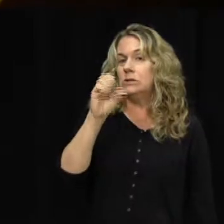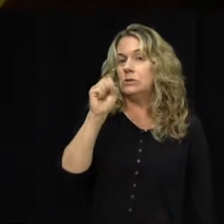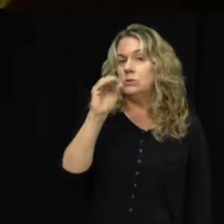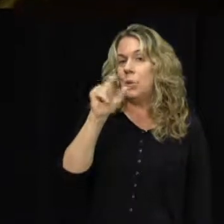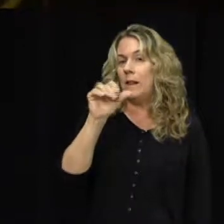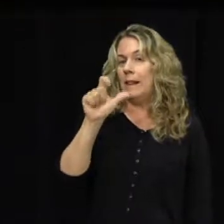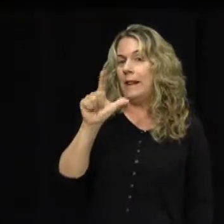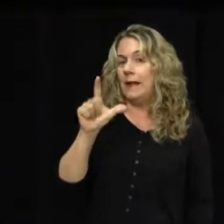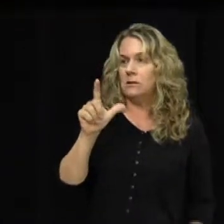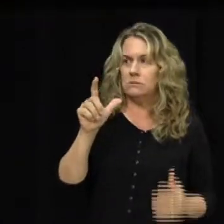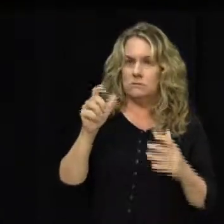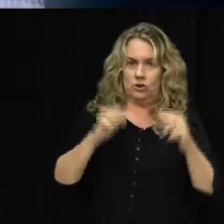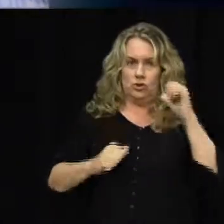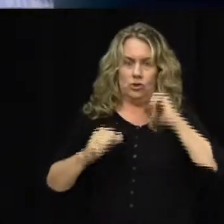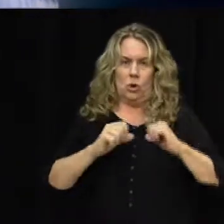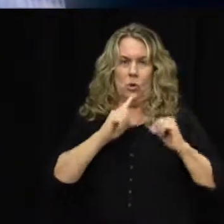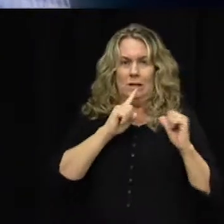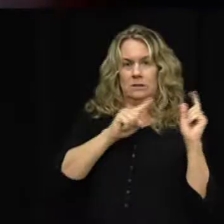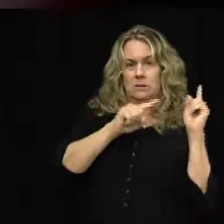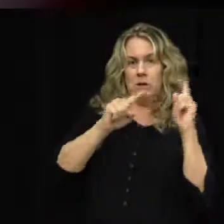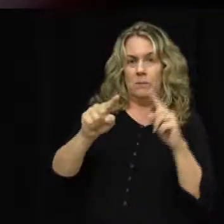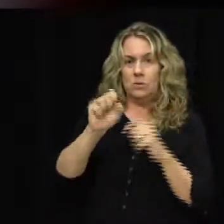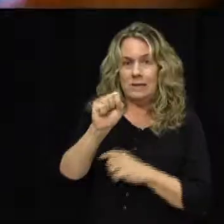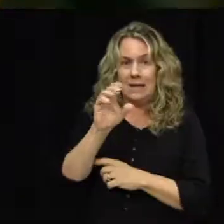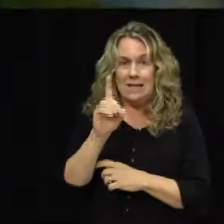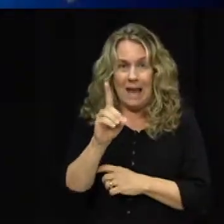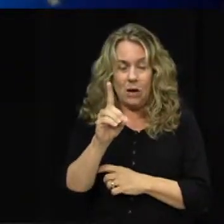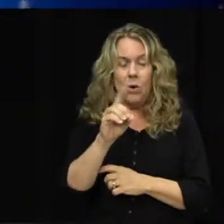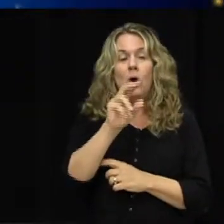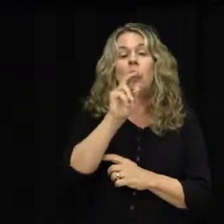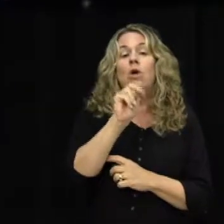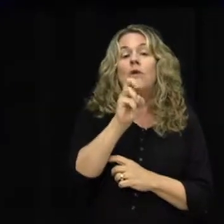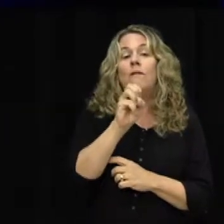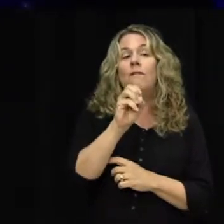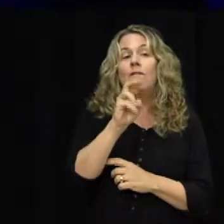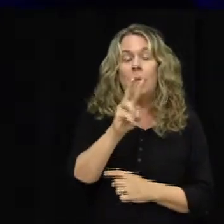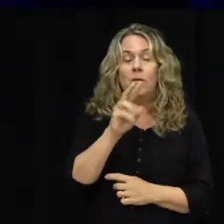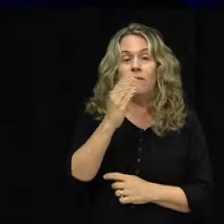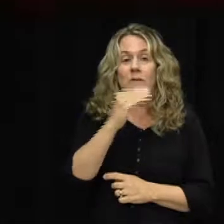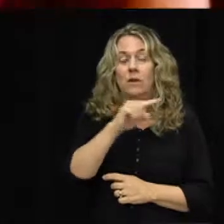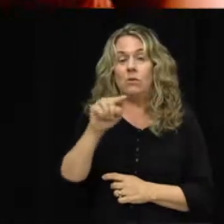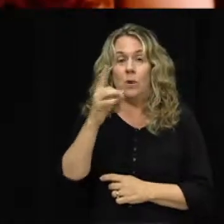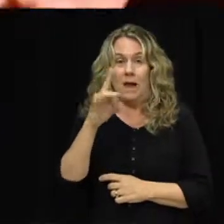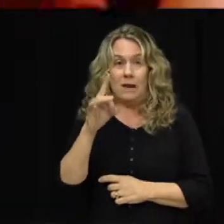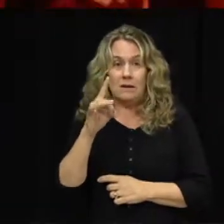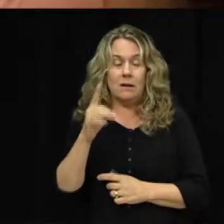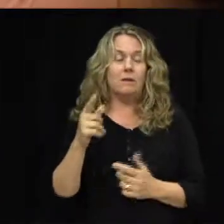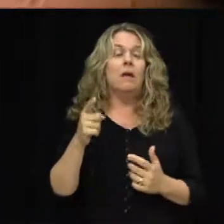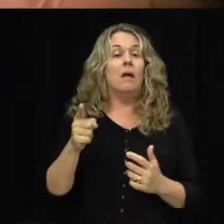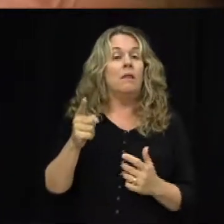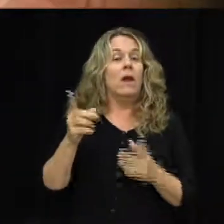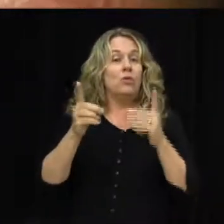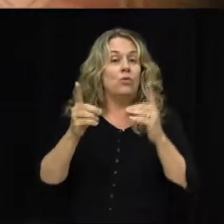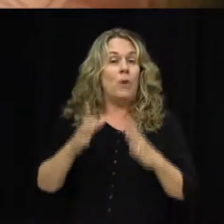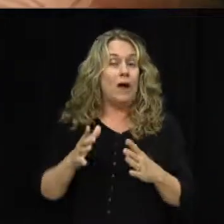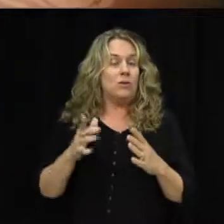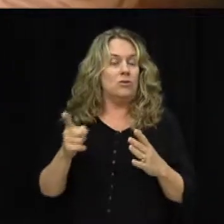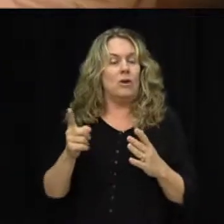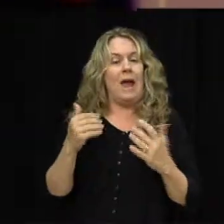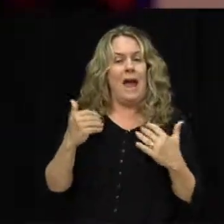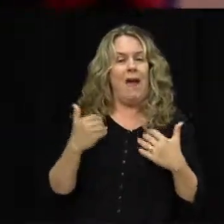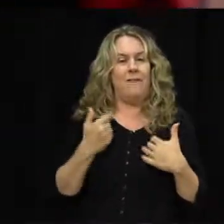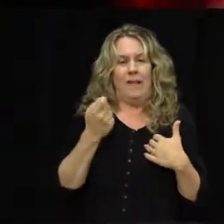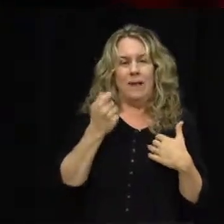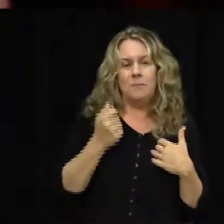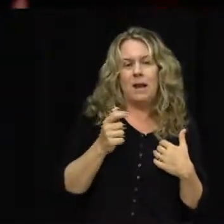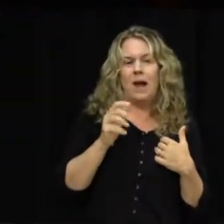Casino, formerly known as the San Diego Sports Arena, November 15th through the 18th. Artistic director Sean McOwen